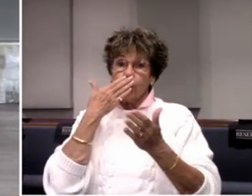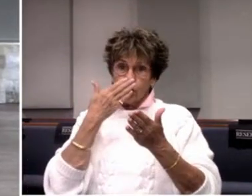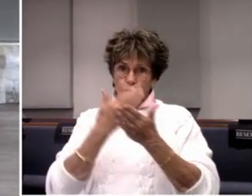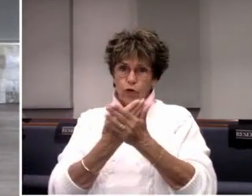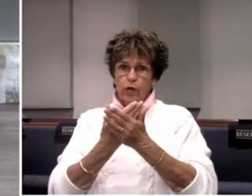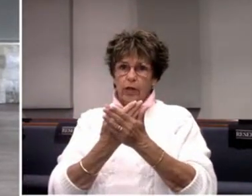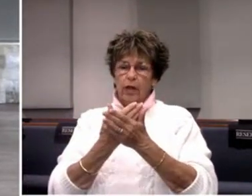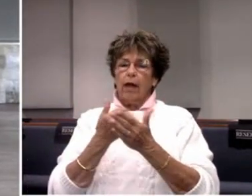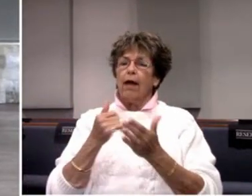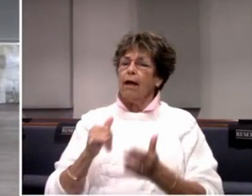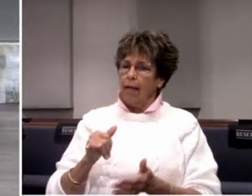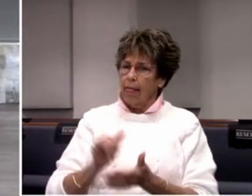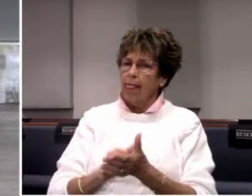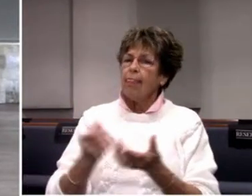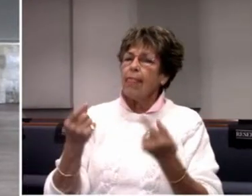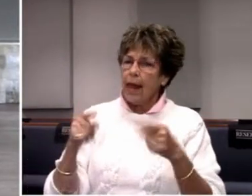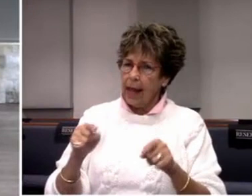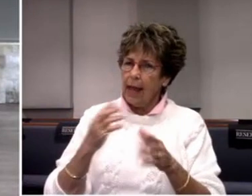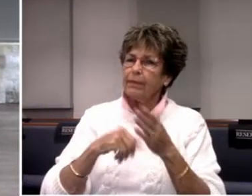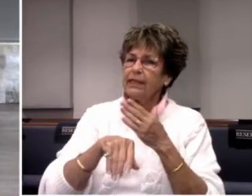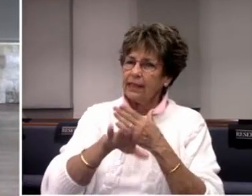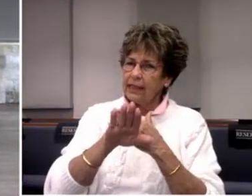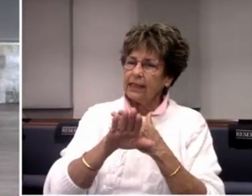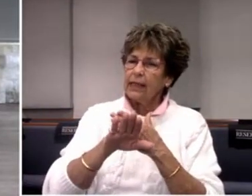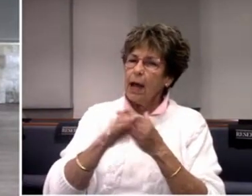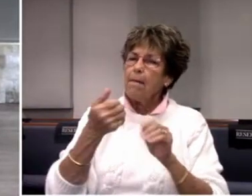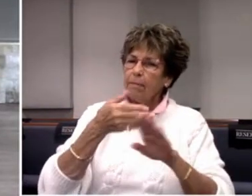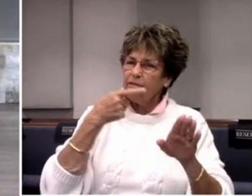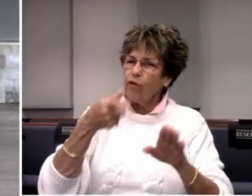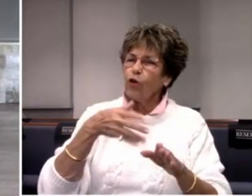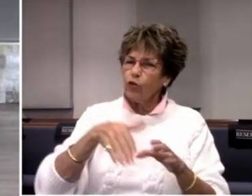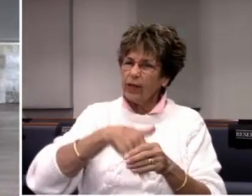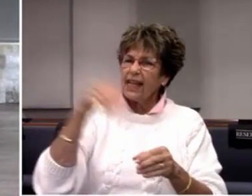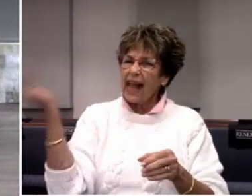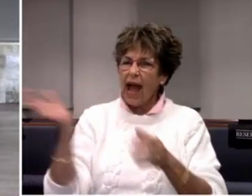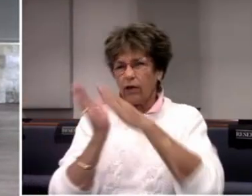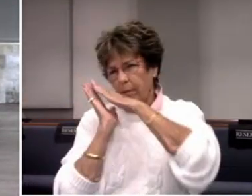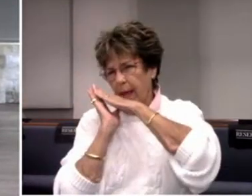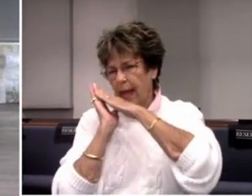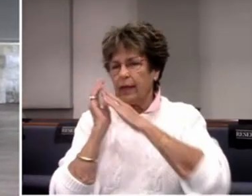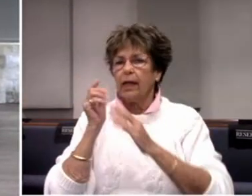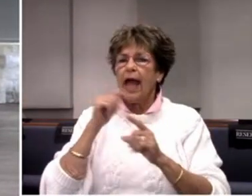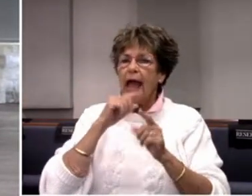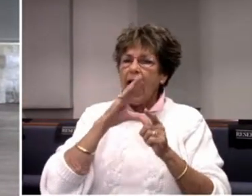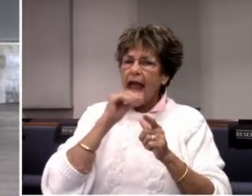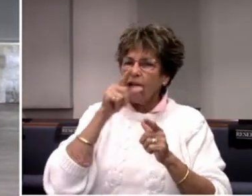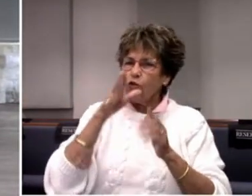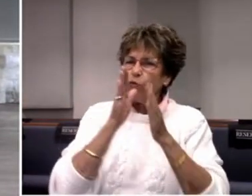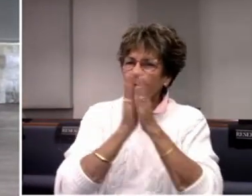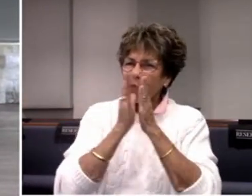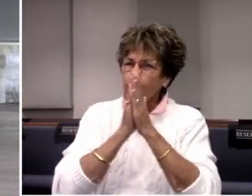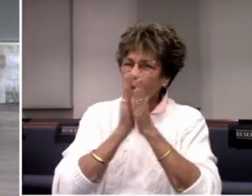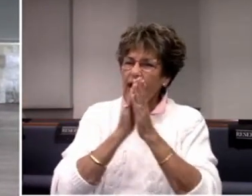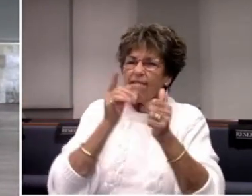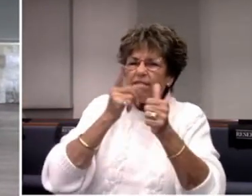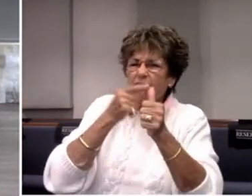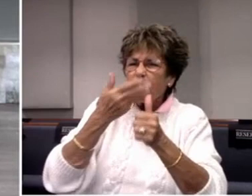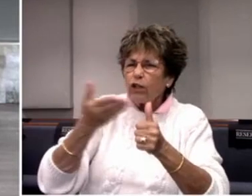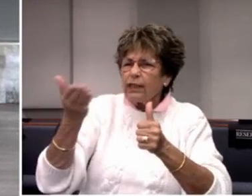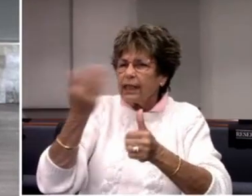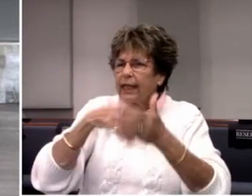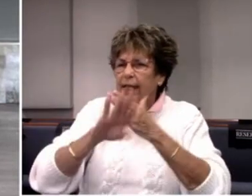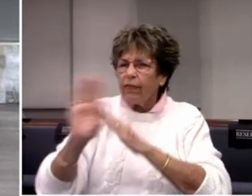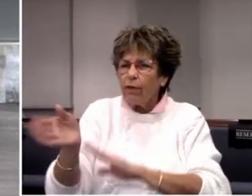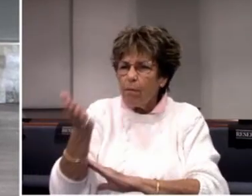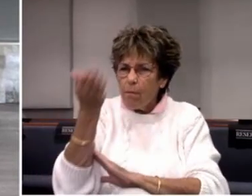closet early in the morning. That happens before you get out of bed as you surrender yourself to the Holy Spirit of God. That happens as you deal